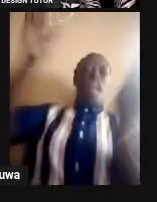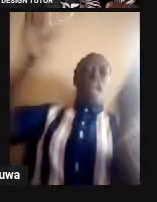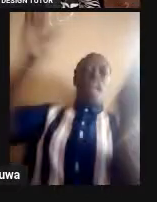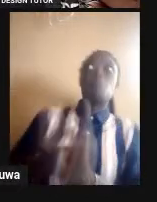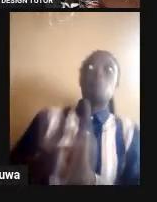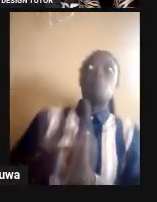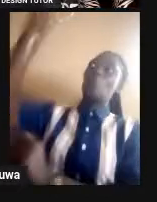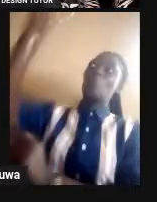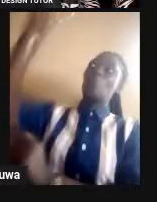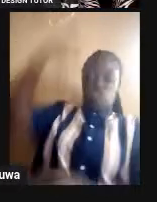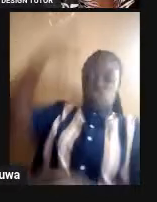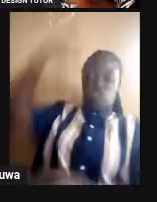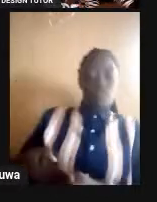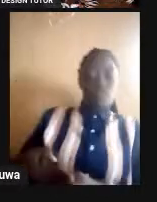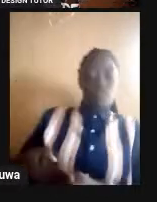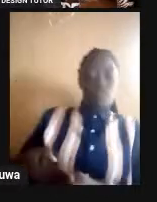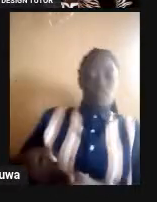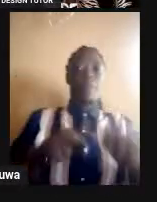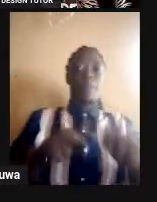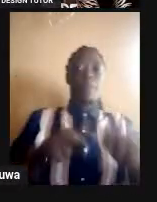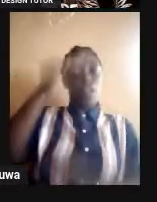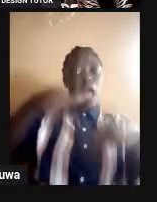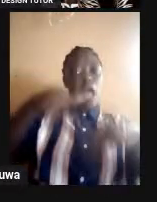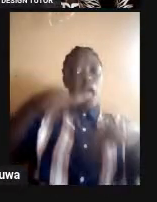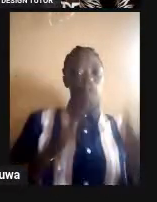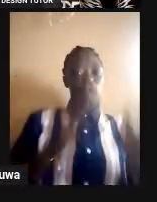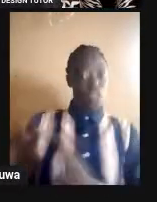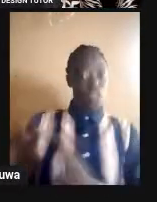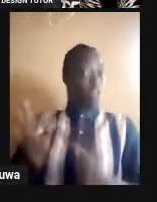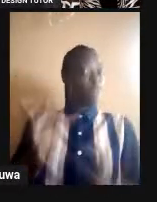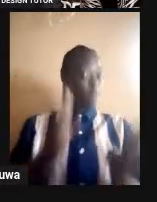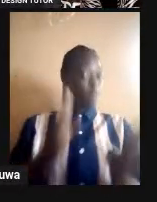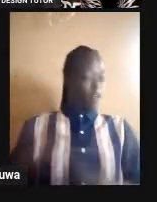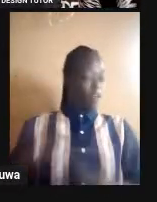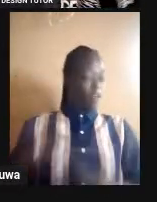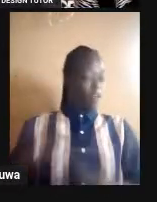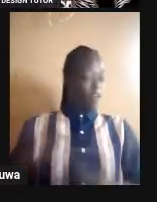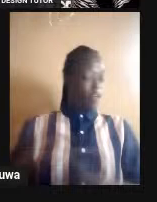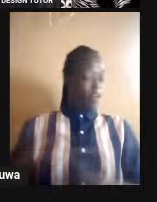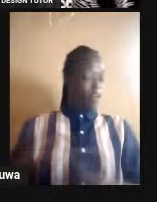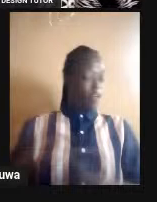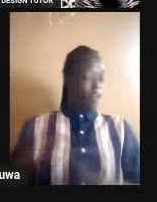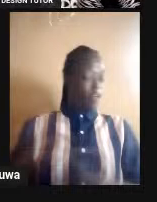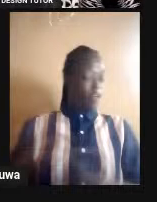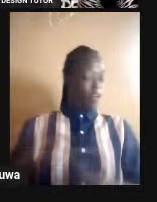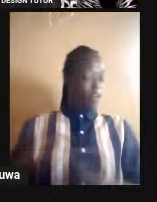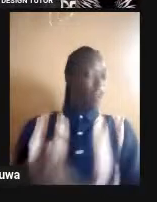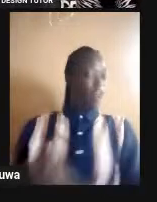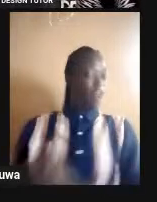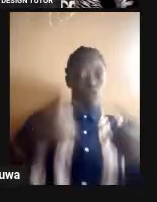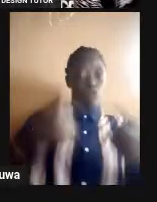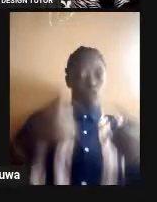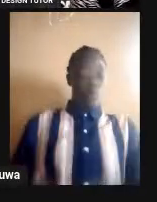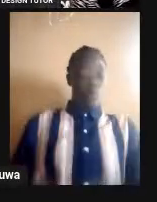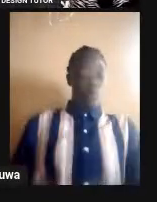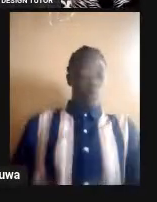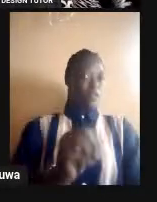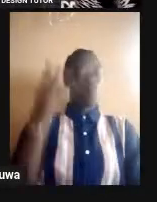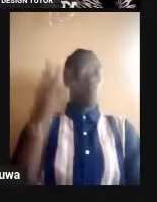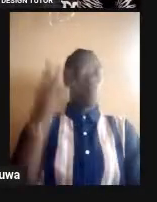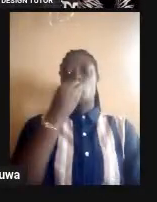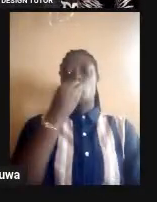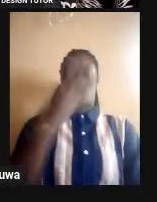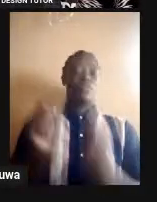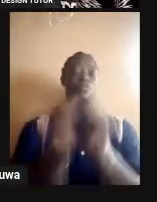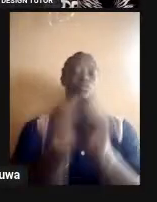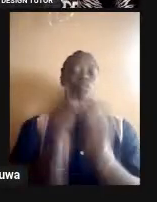them, if you arrange them well and you know how to place them, they will look awesome together. Remember, what we are doing now is the basics. We are